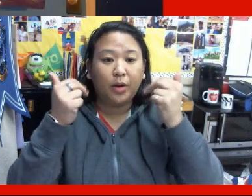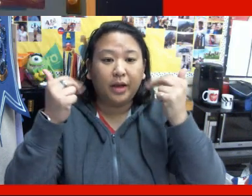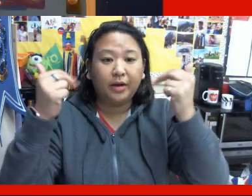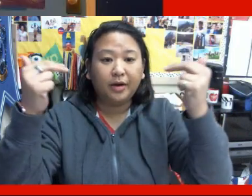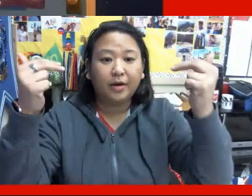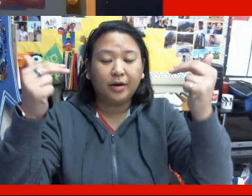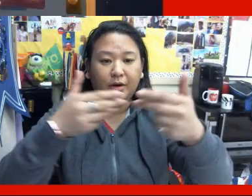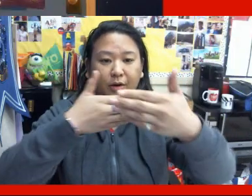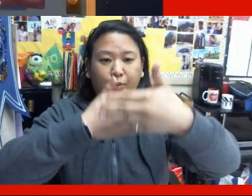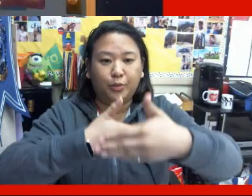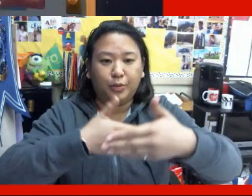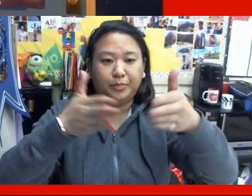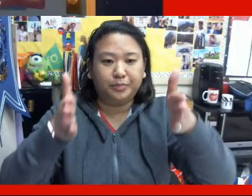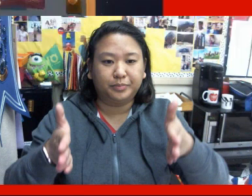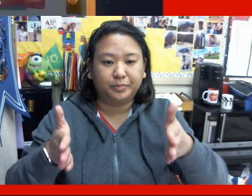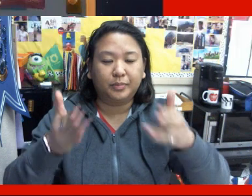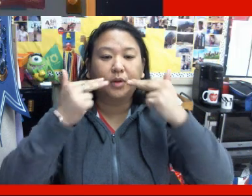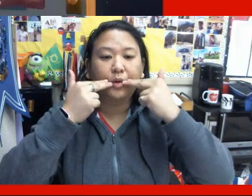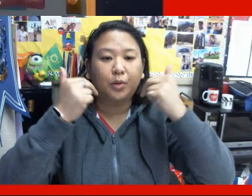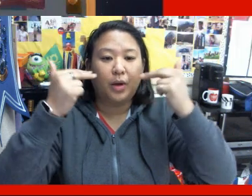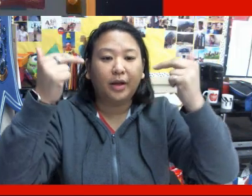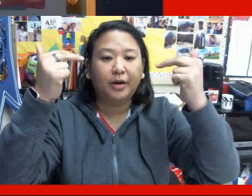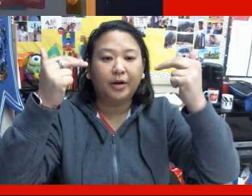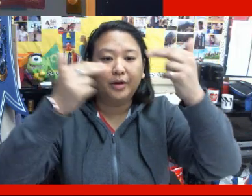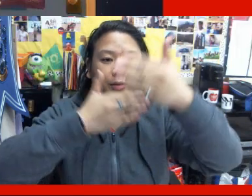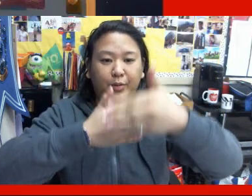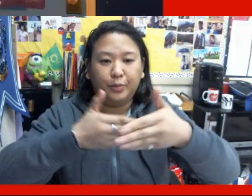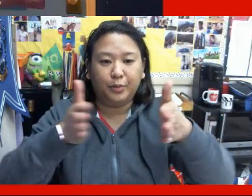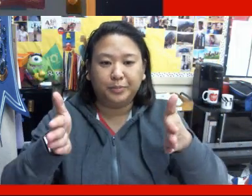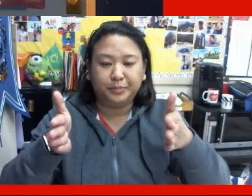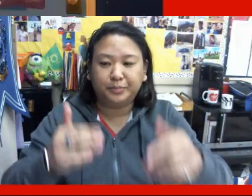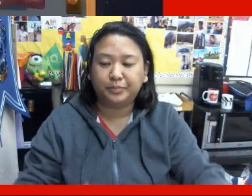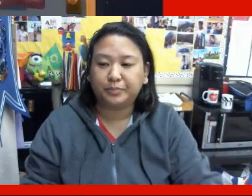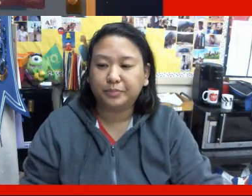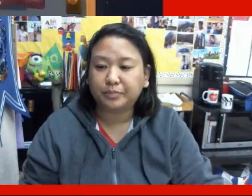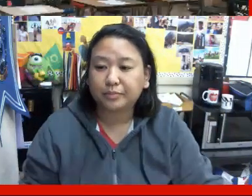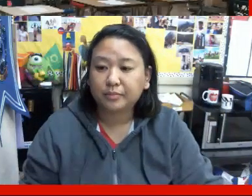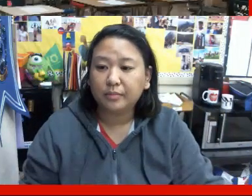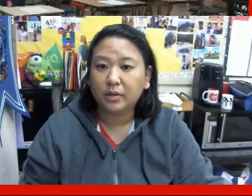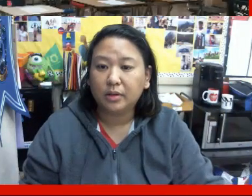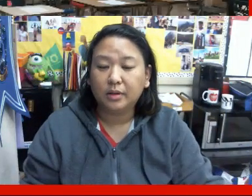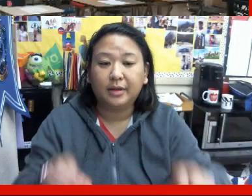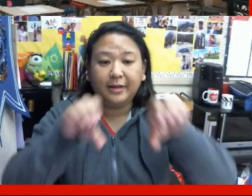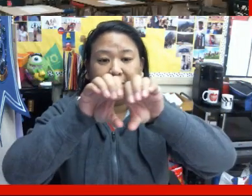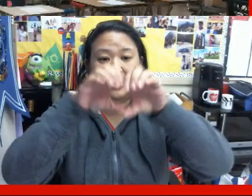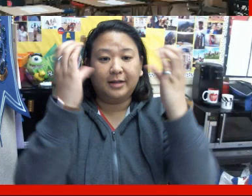The choir room. Choir room.